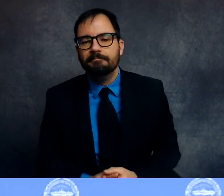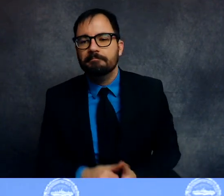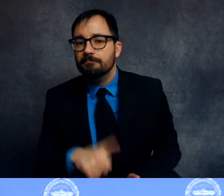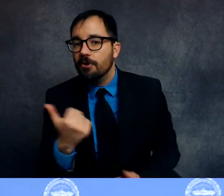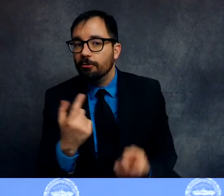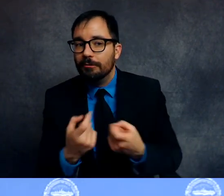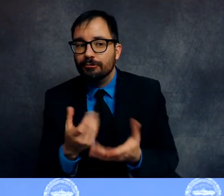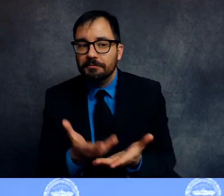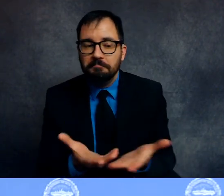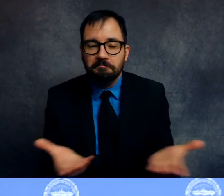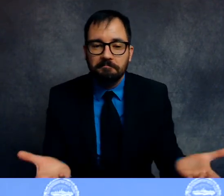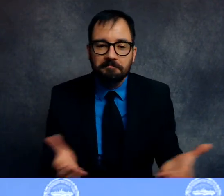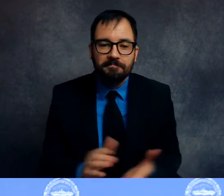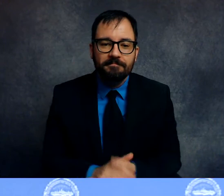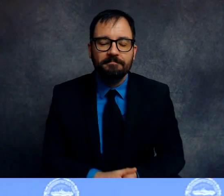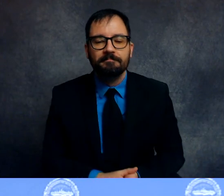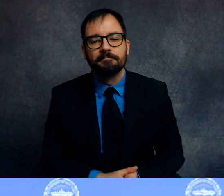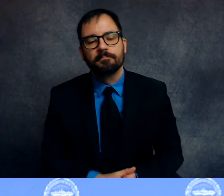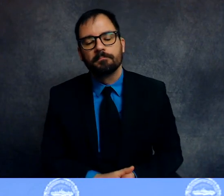Other questions?